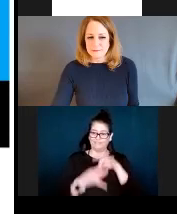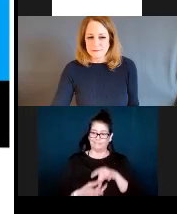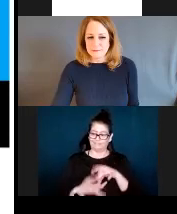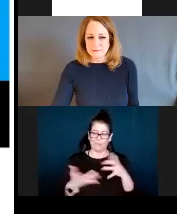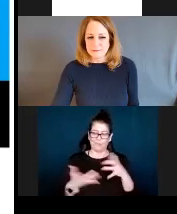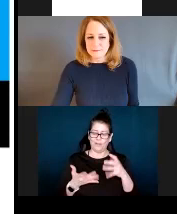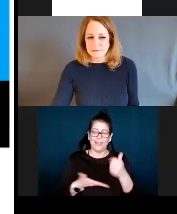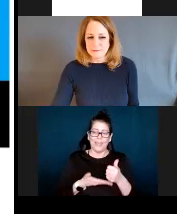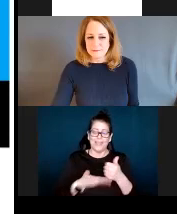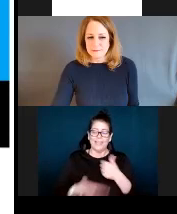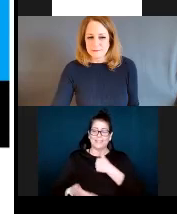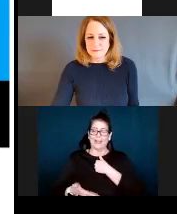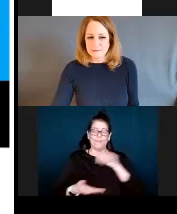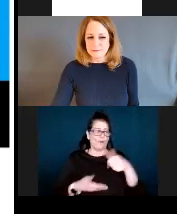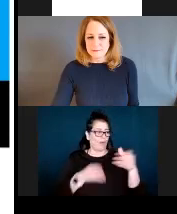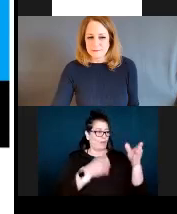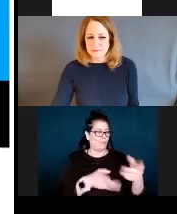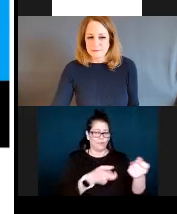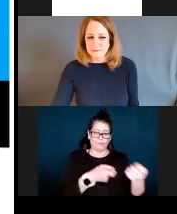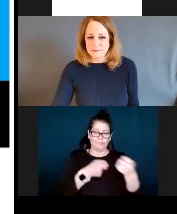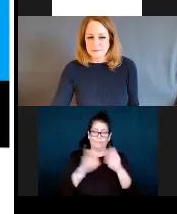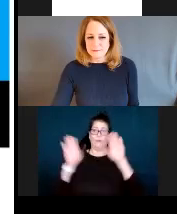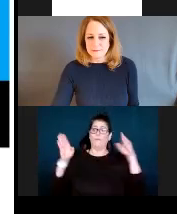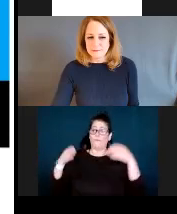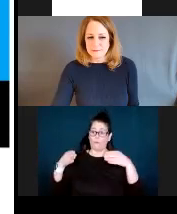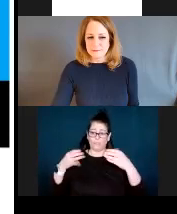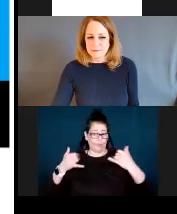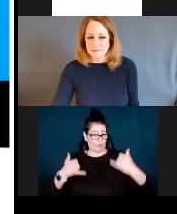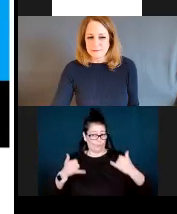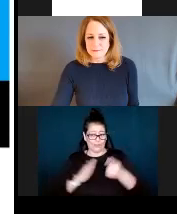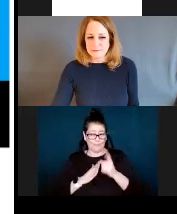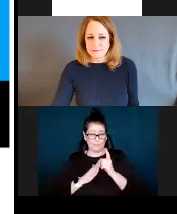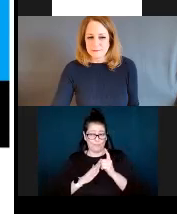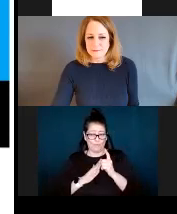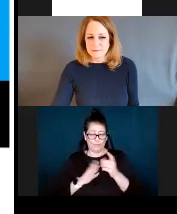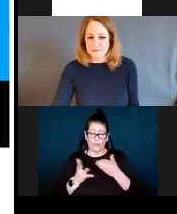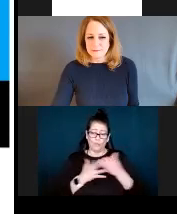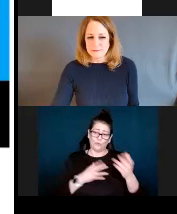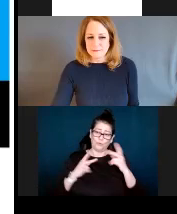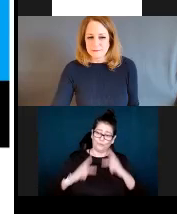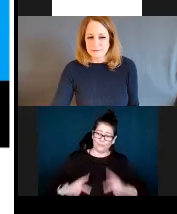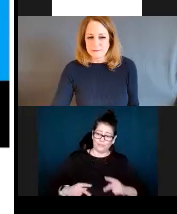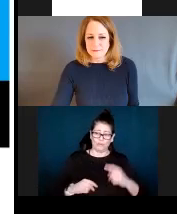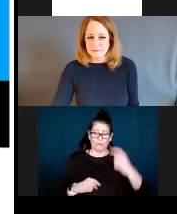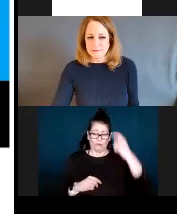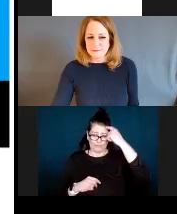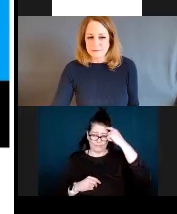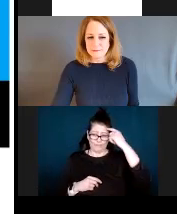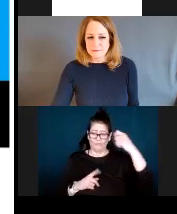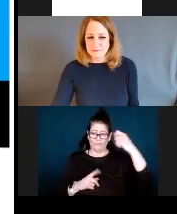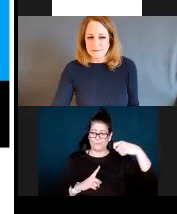present moment through physical and mental stimuli. So that's like the official definition, but we're going to break it